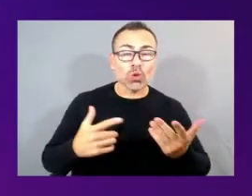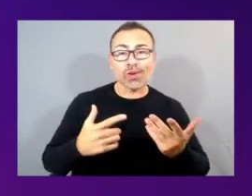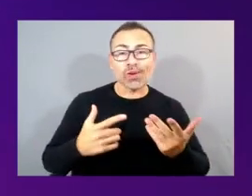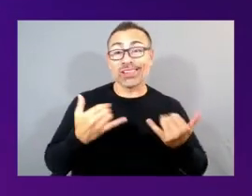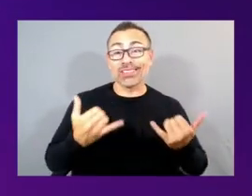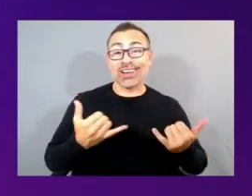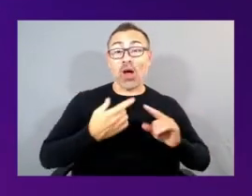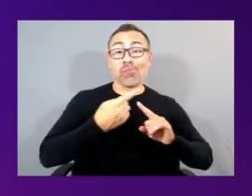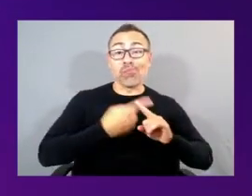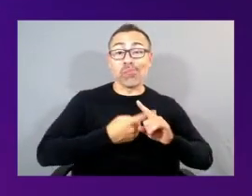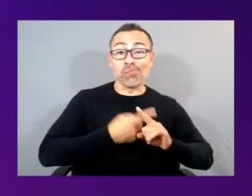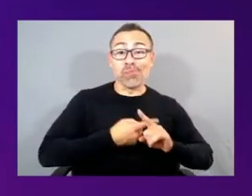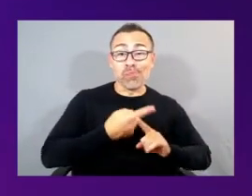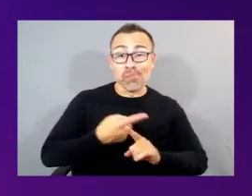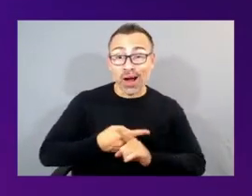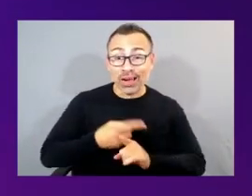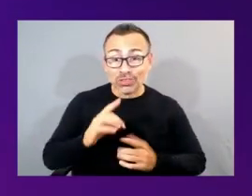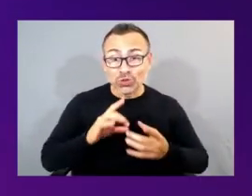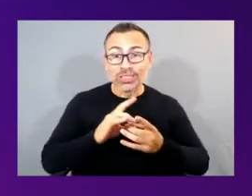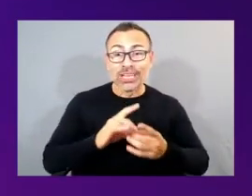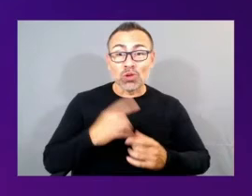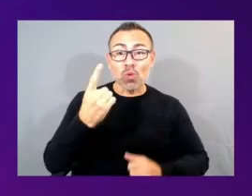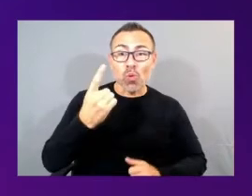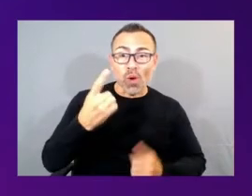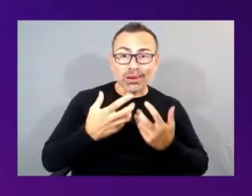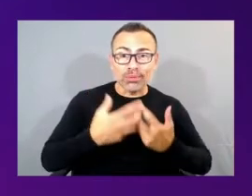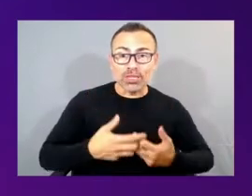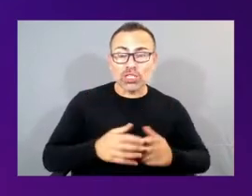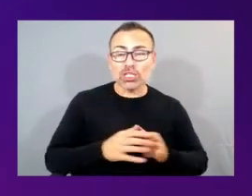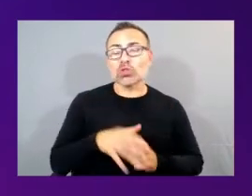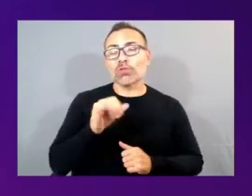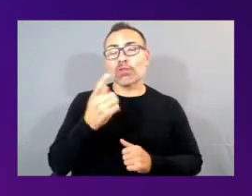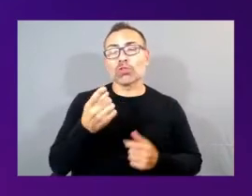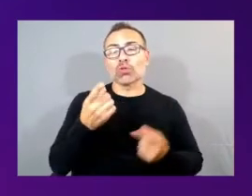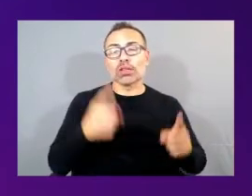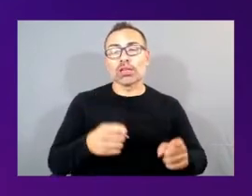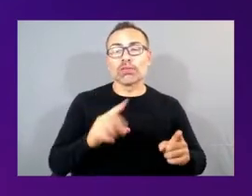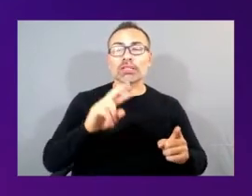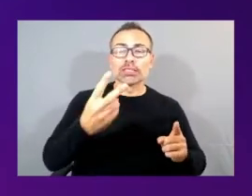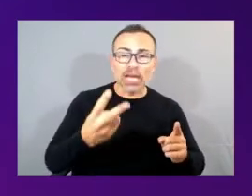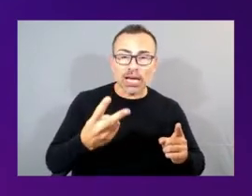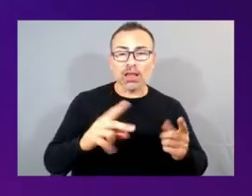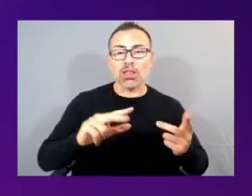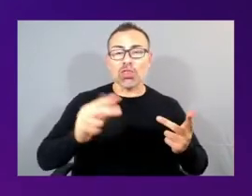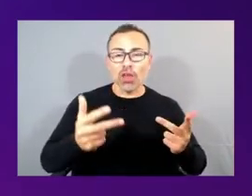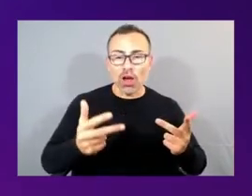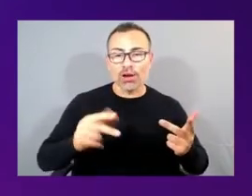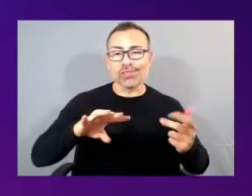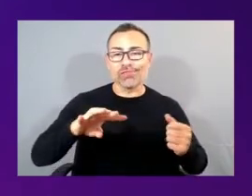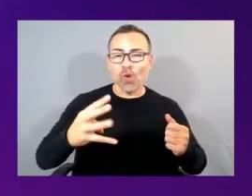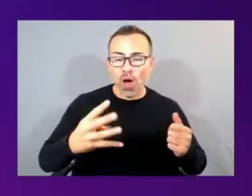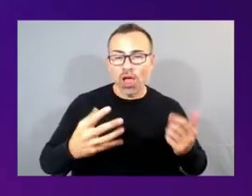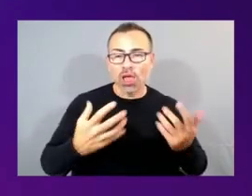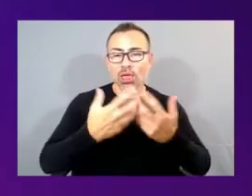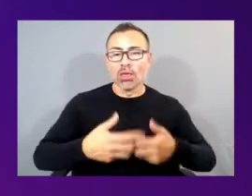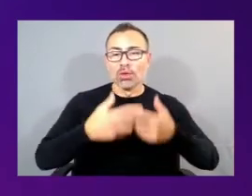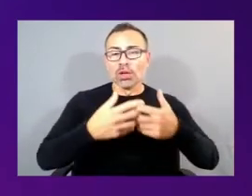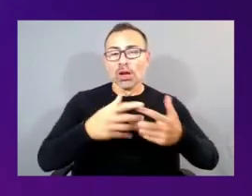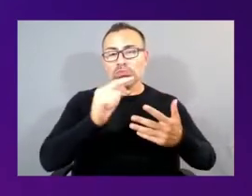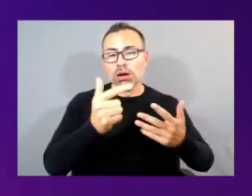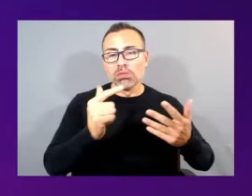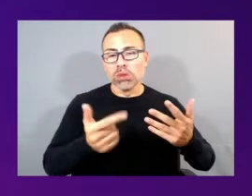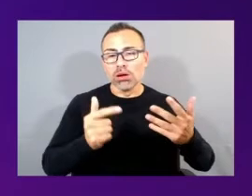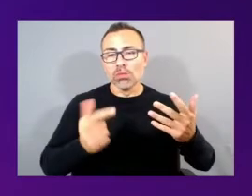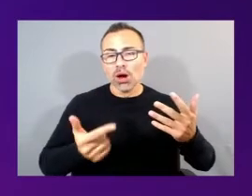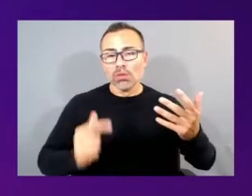So yeah, if you have to do this again for the second machine, the third machine, and so on, right? So this doesn't scale very well and is